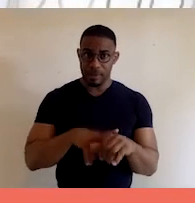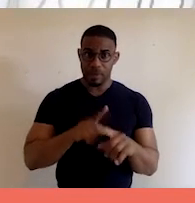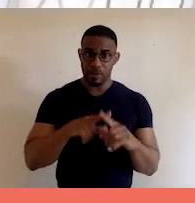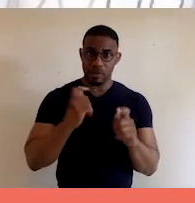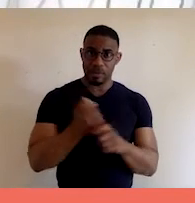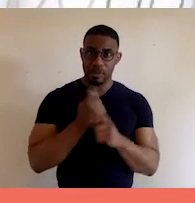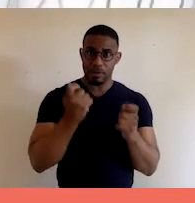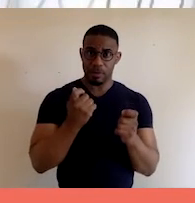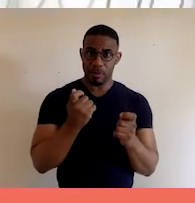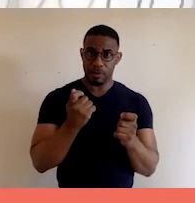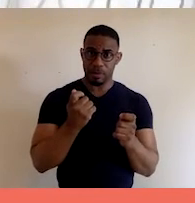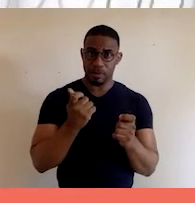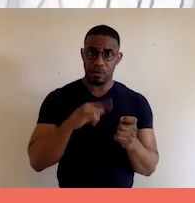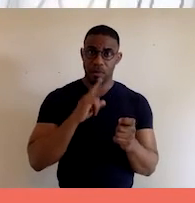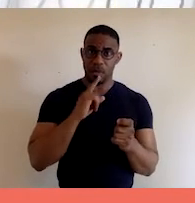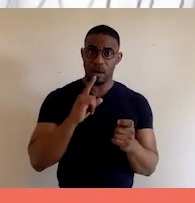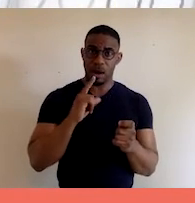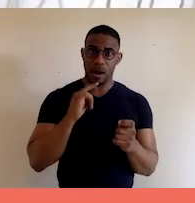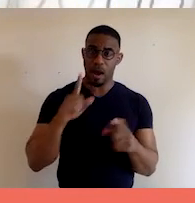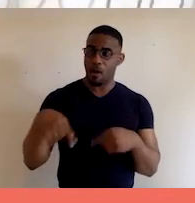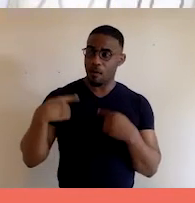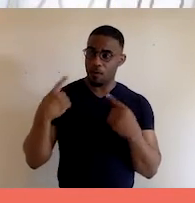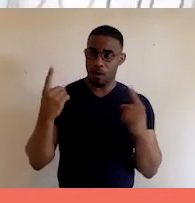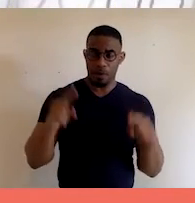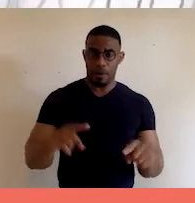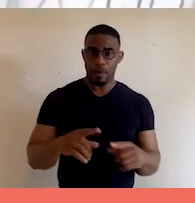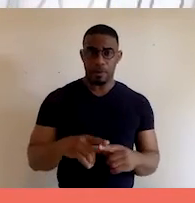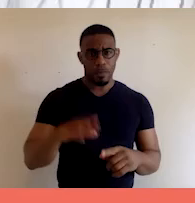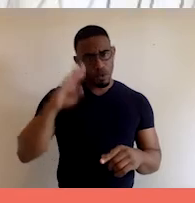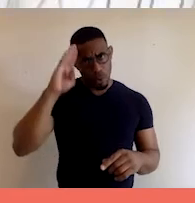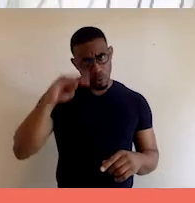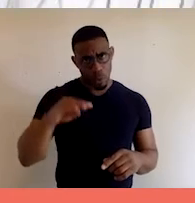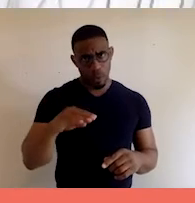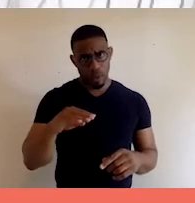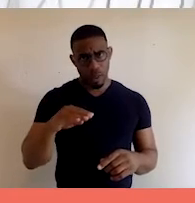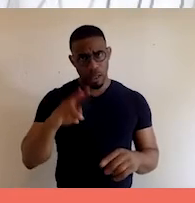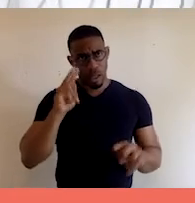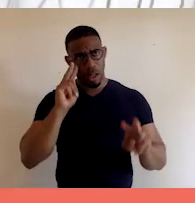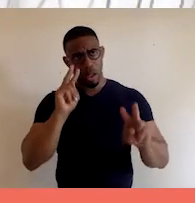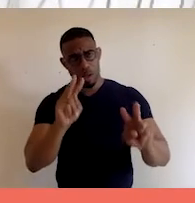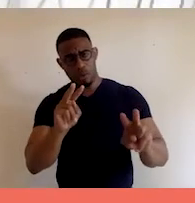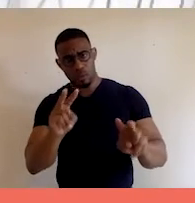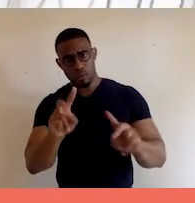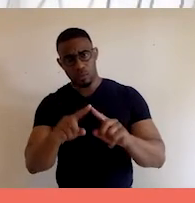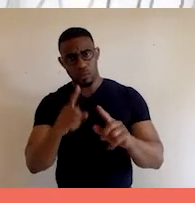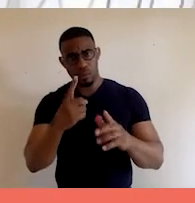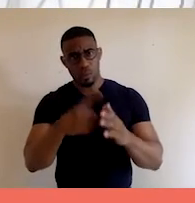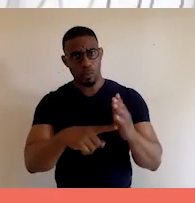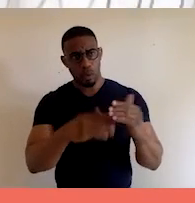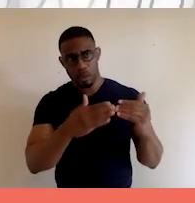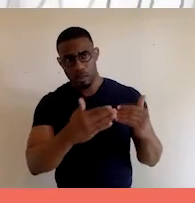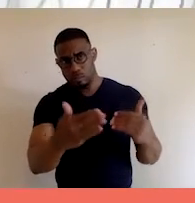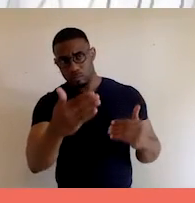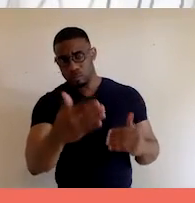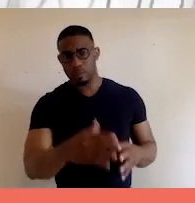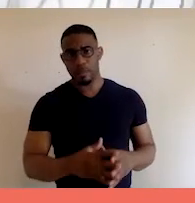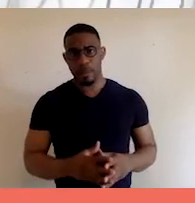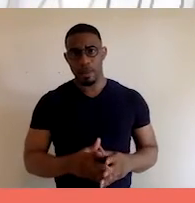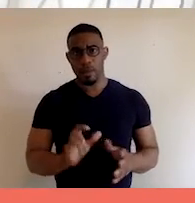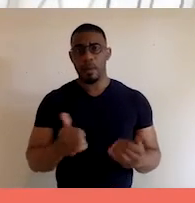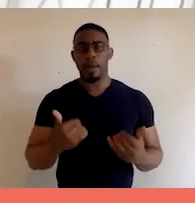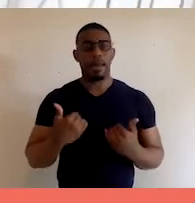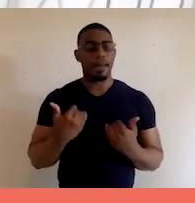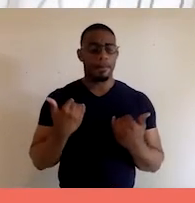celebrate where we are and how far we've come, knowing and looking forward to what lies ahead. We